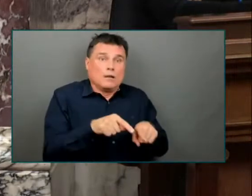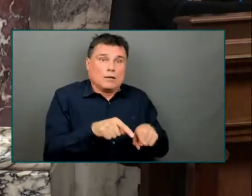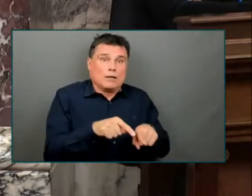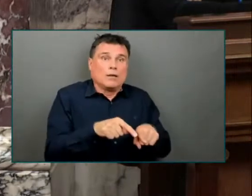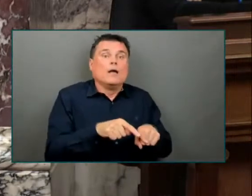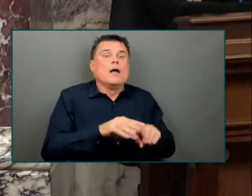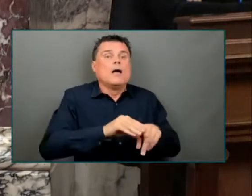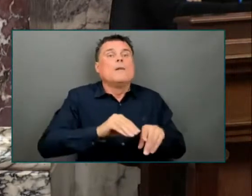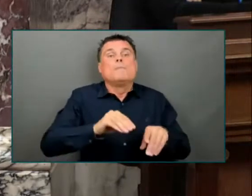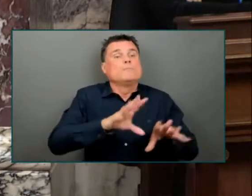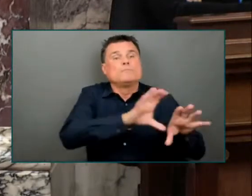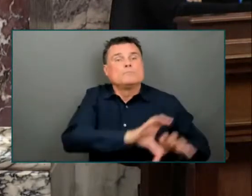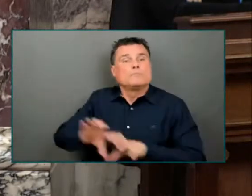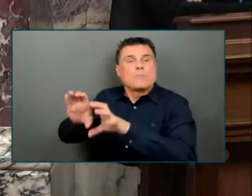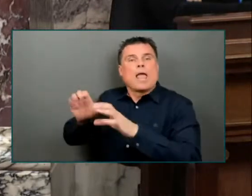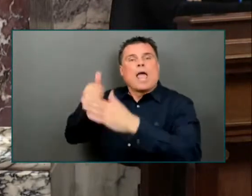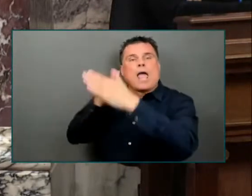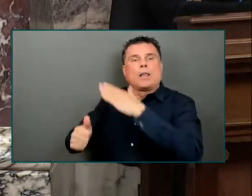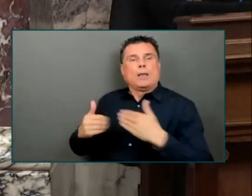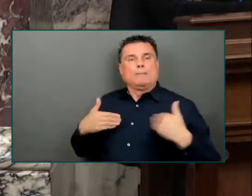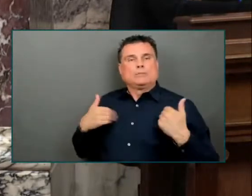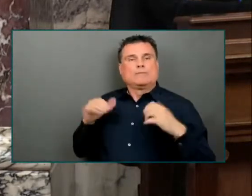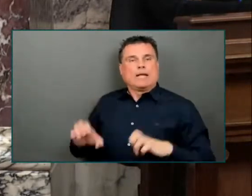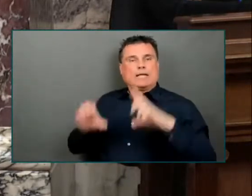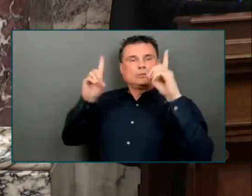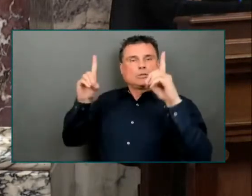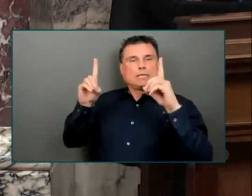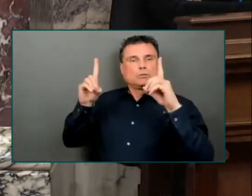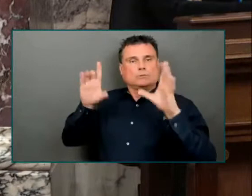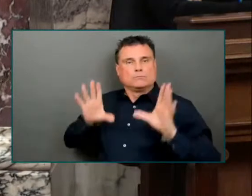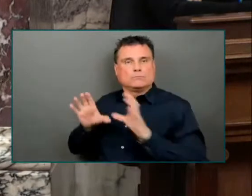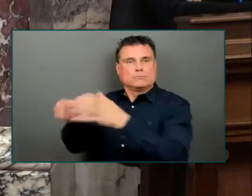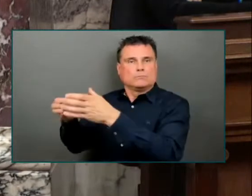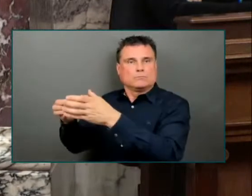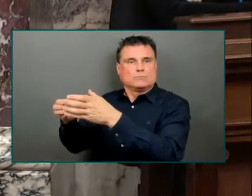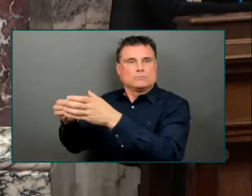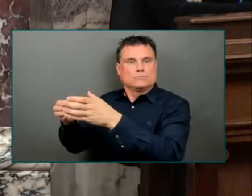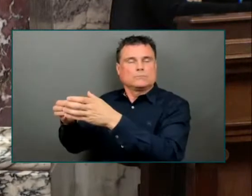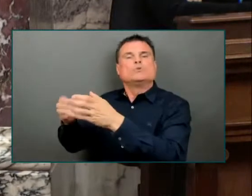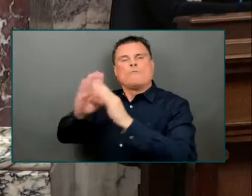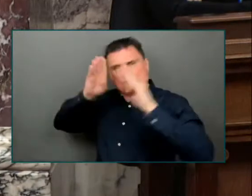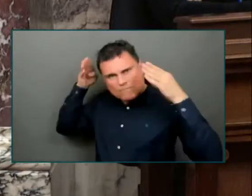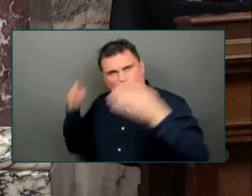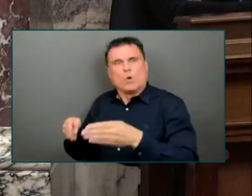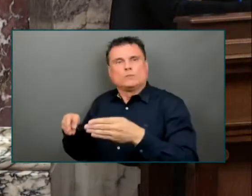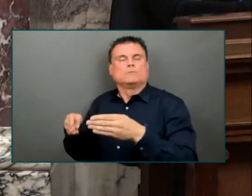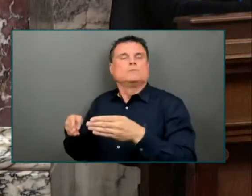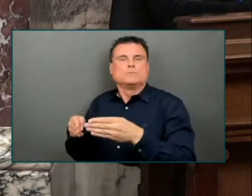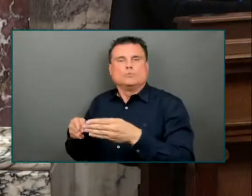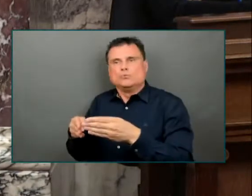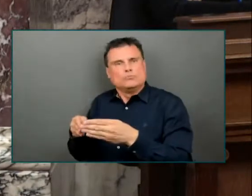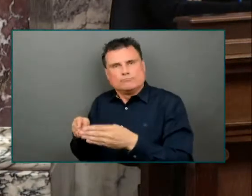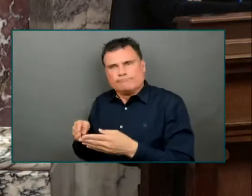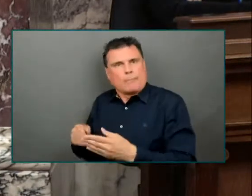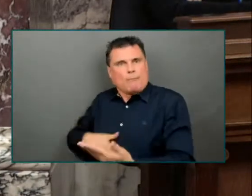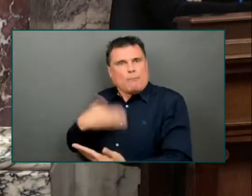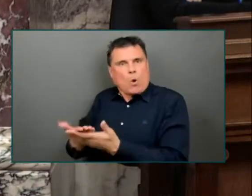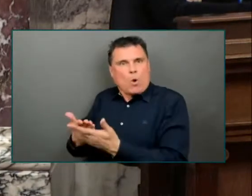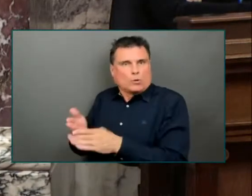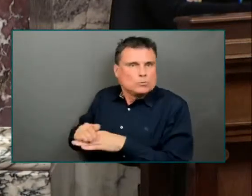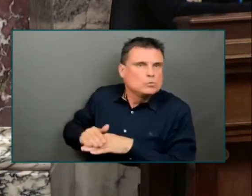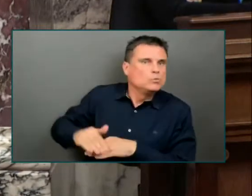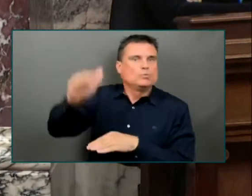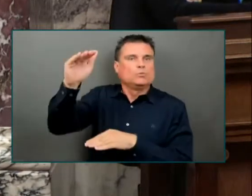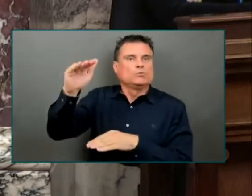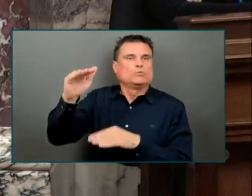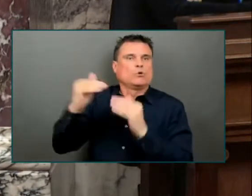in BC's schools to give kids the best possible learning experience. Budget 2021 strengthens our K-12 system